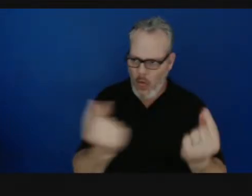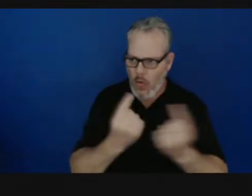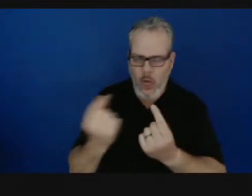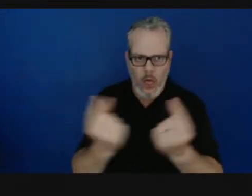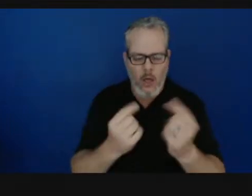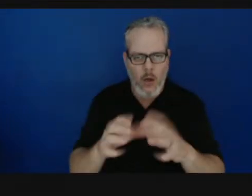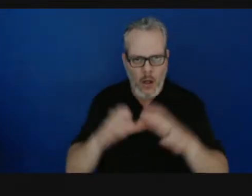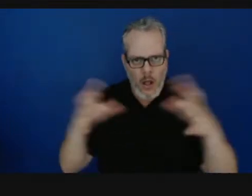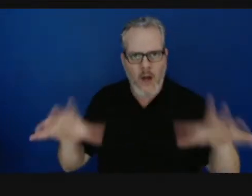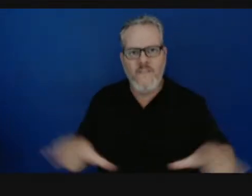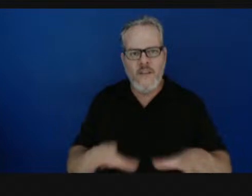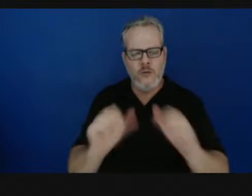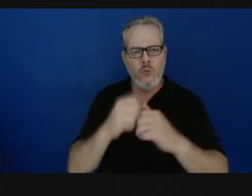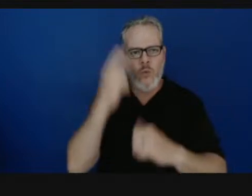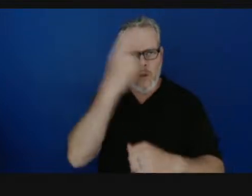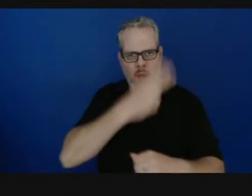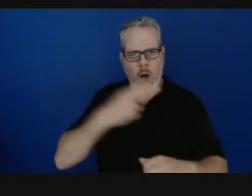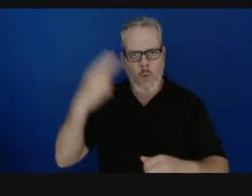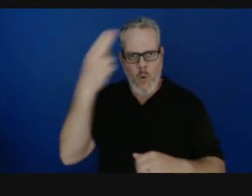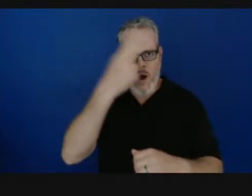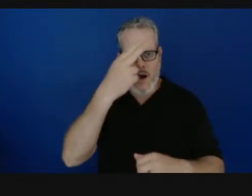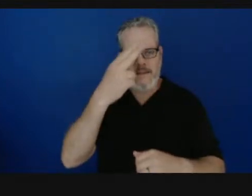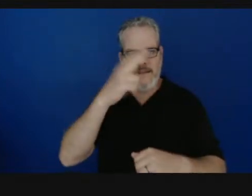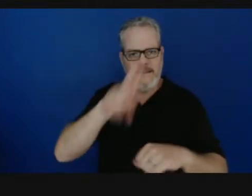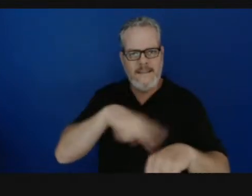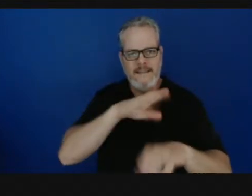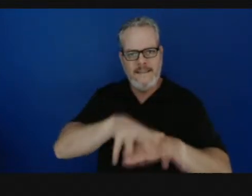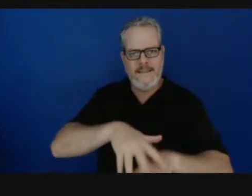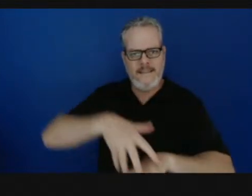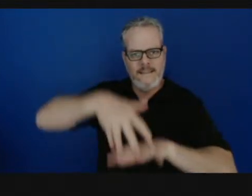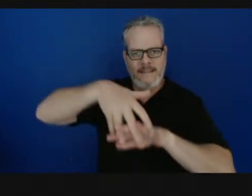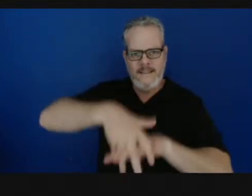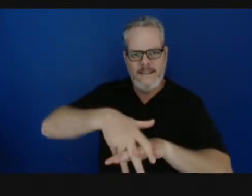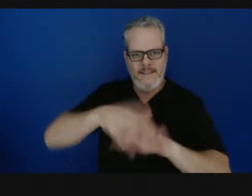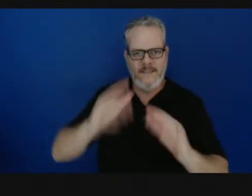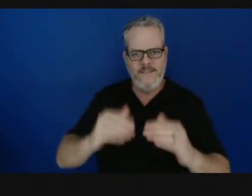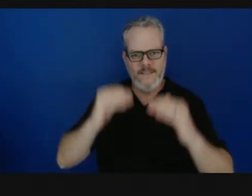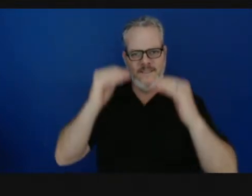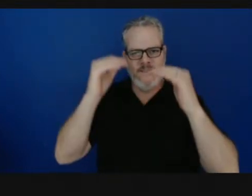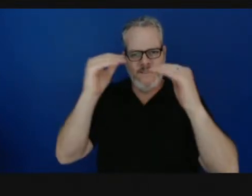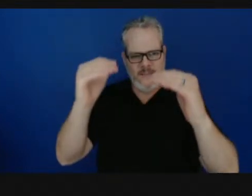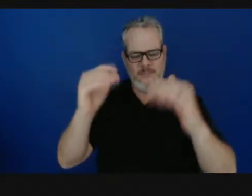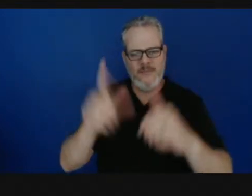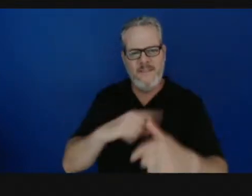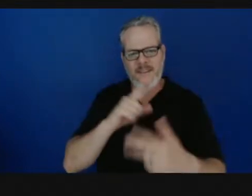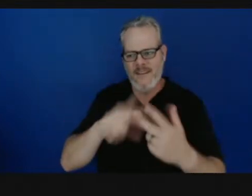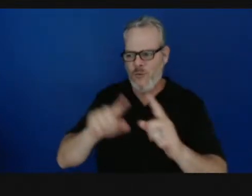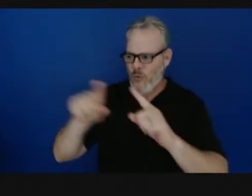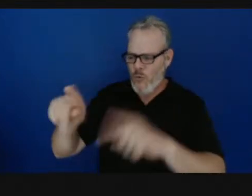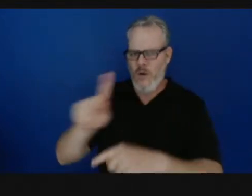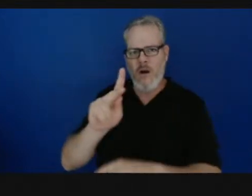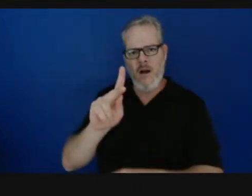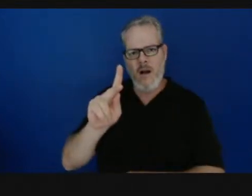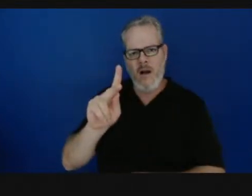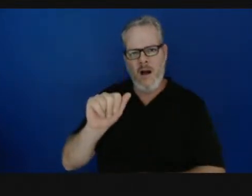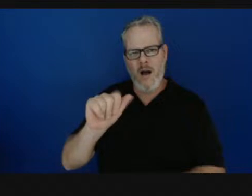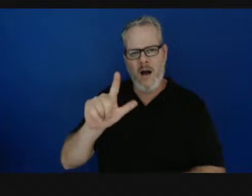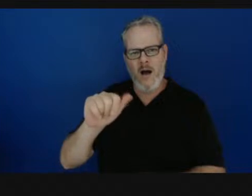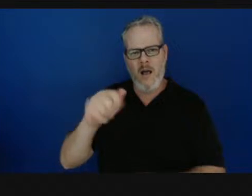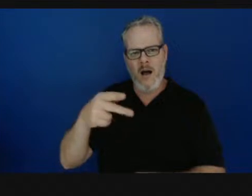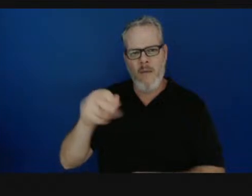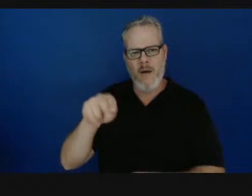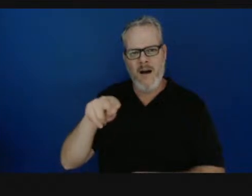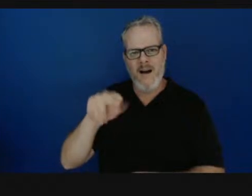Advancement the other day at a conference, and then we were over at Kalapana the other night as well. So